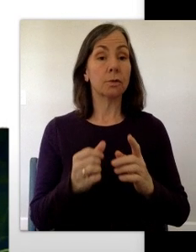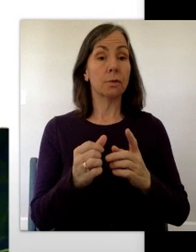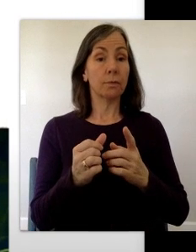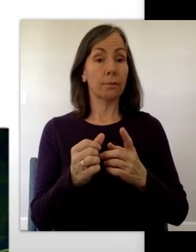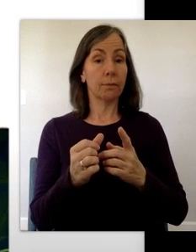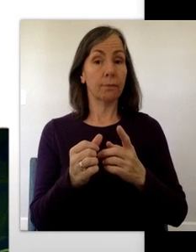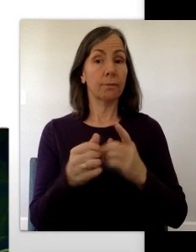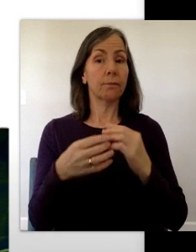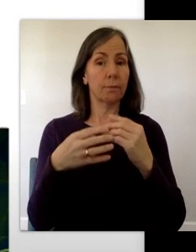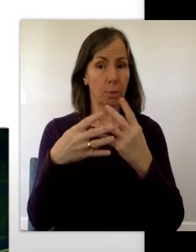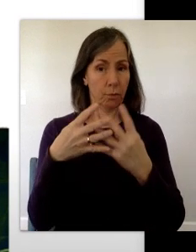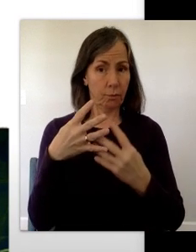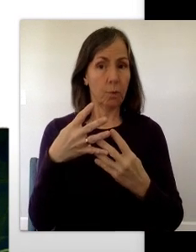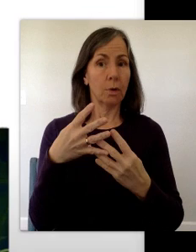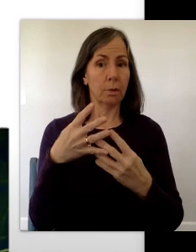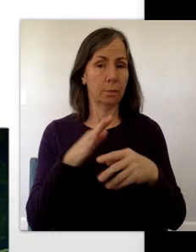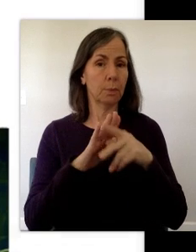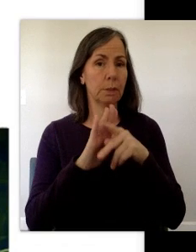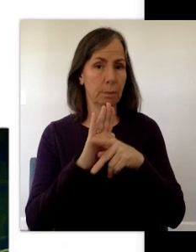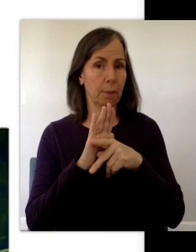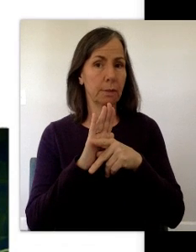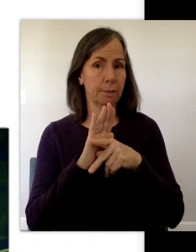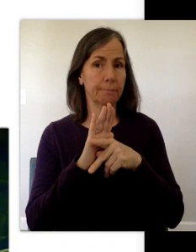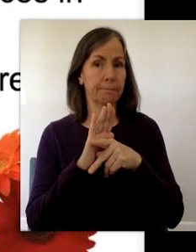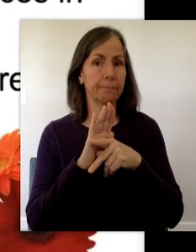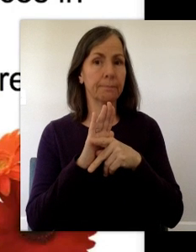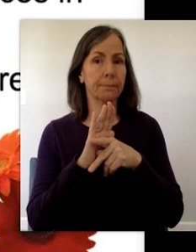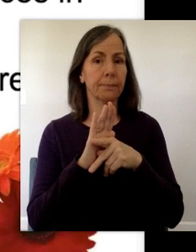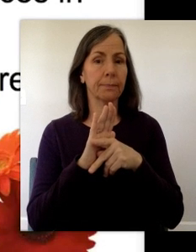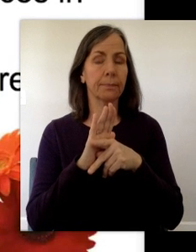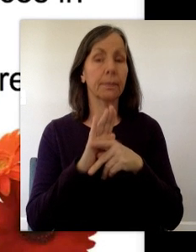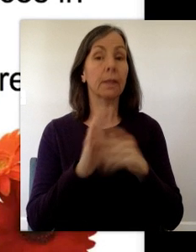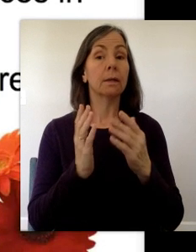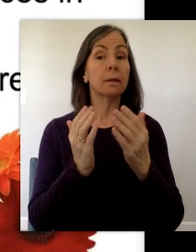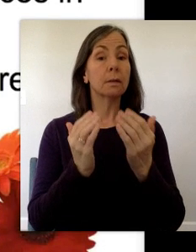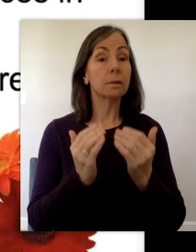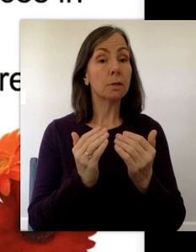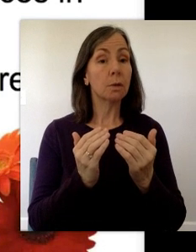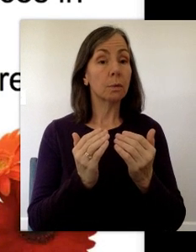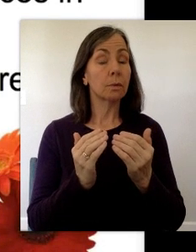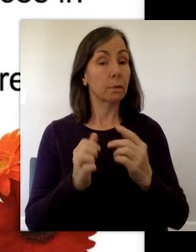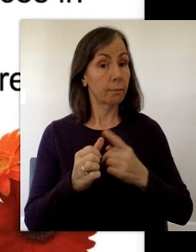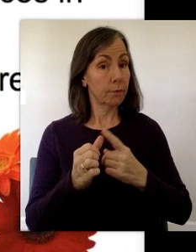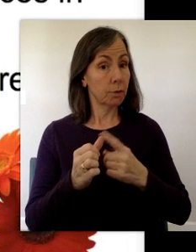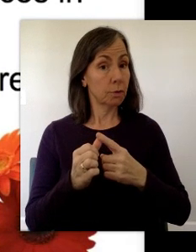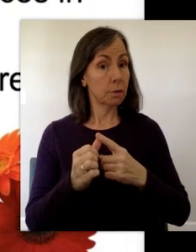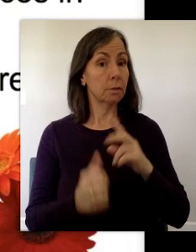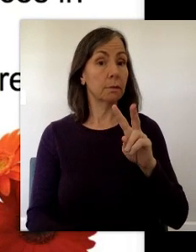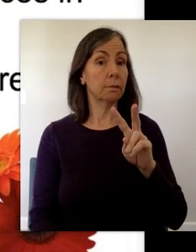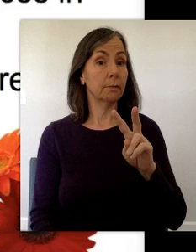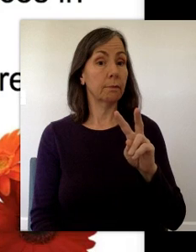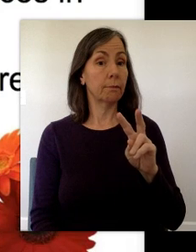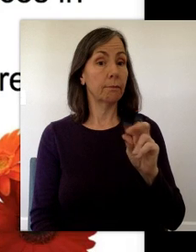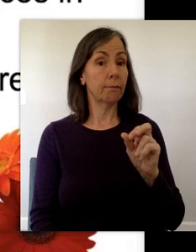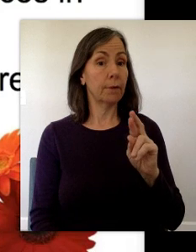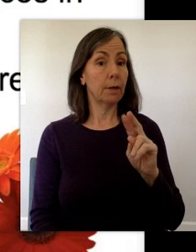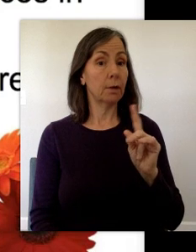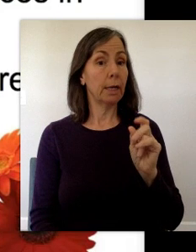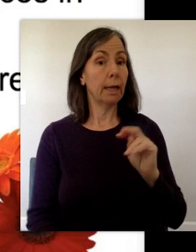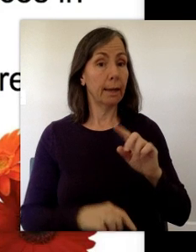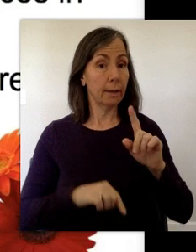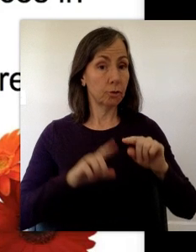Variation, overproduction, adaptation, descent with modification. So here is your definition for variation